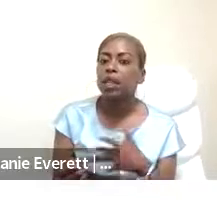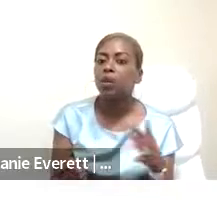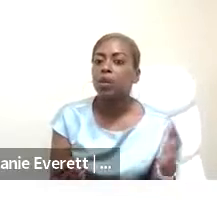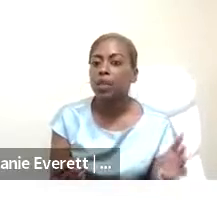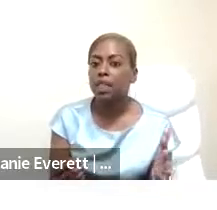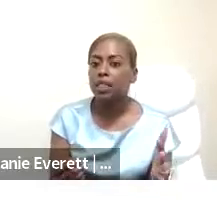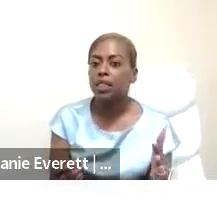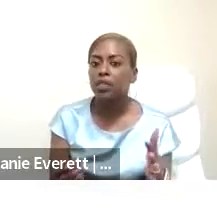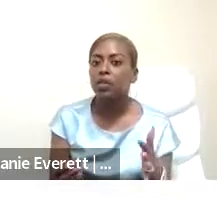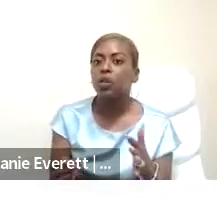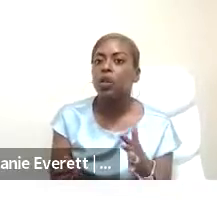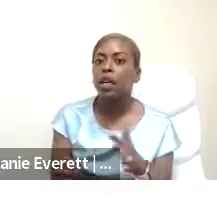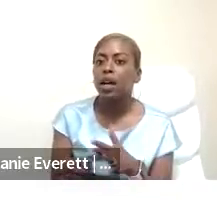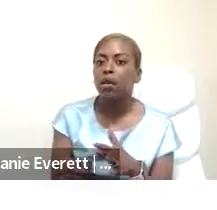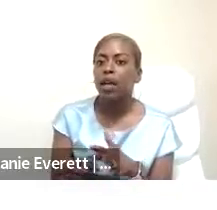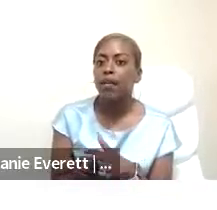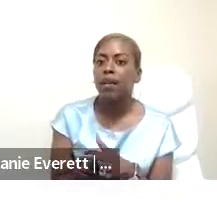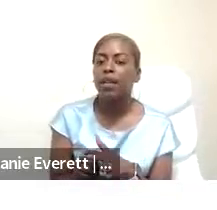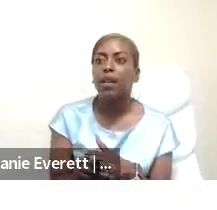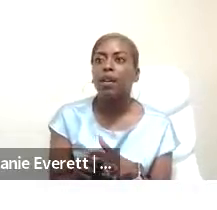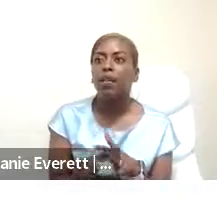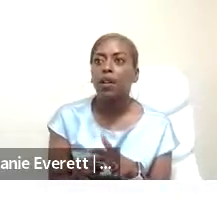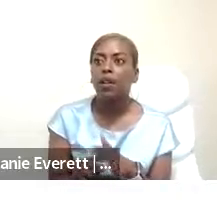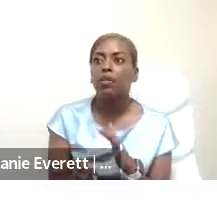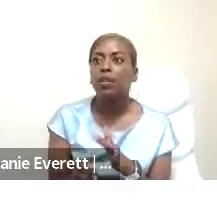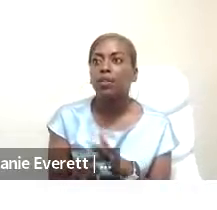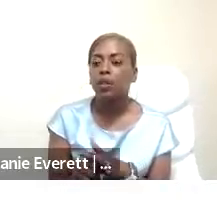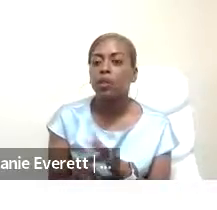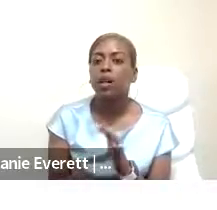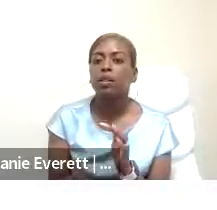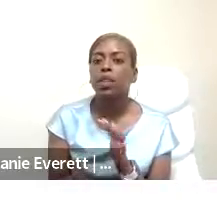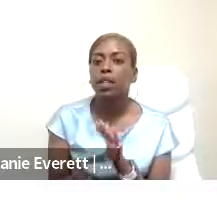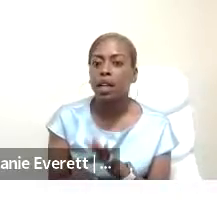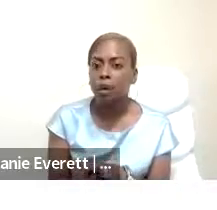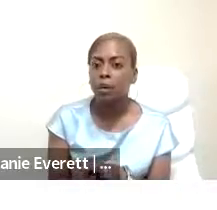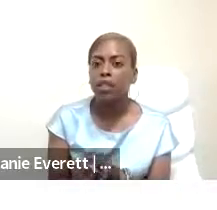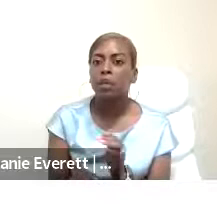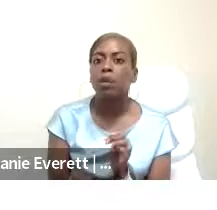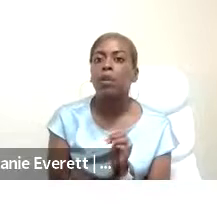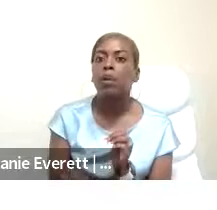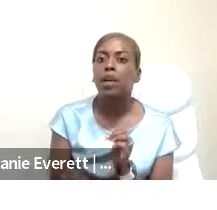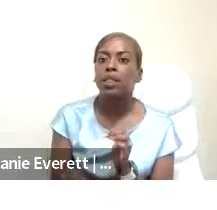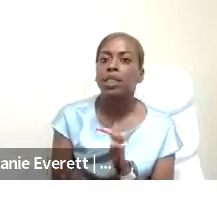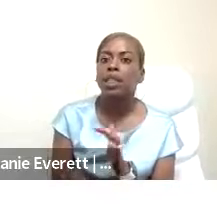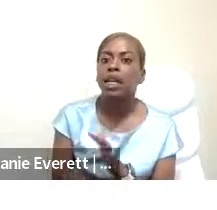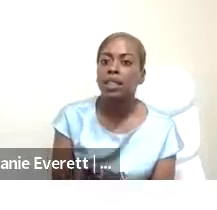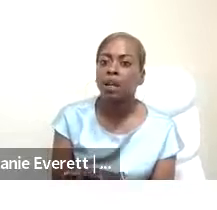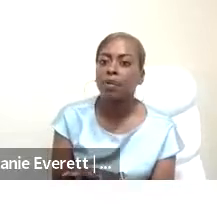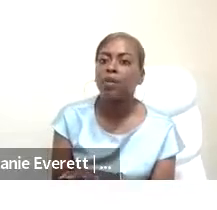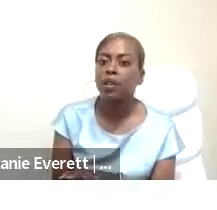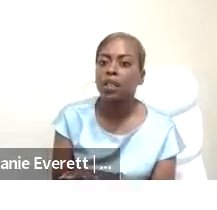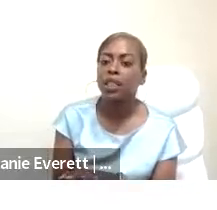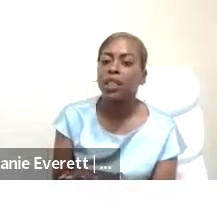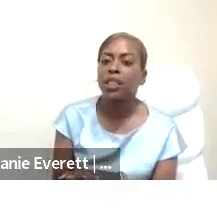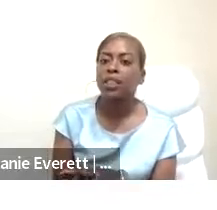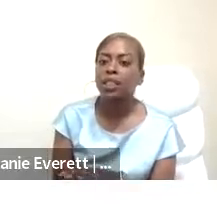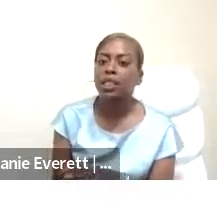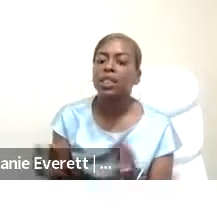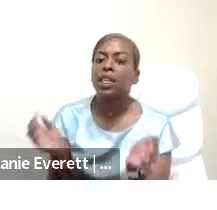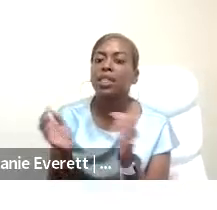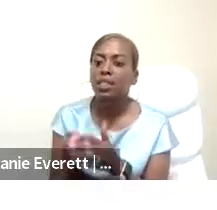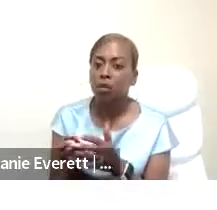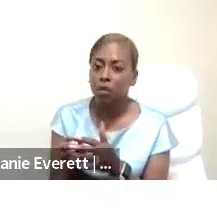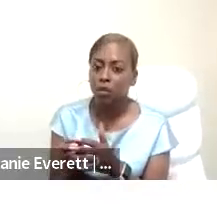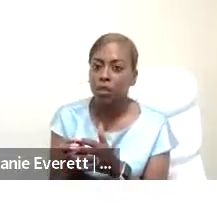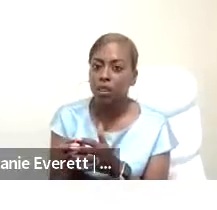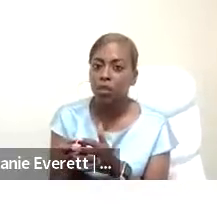amount of time when you have cases to review without having first reviewed the policy, come up with a summary of the policy, and had time to fully discuss